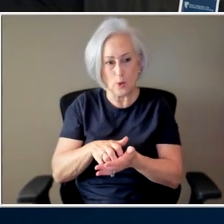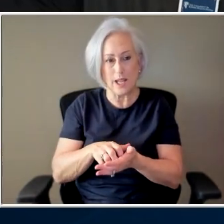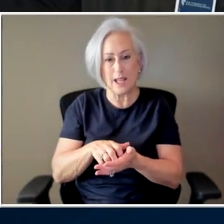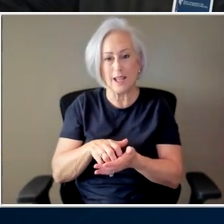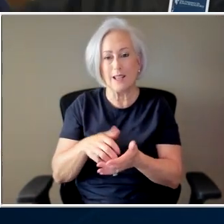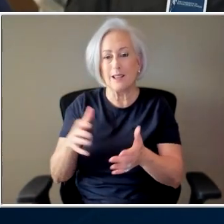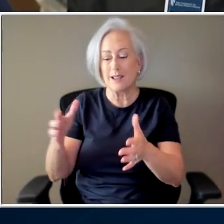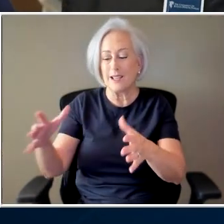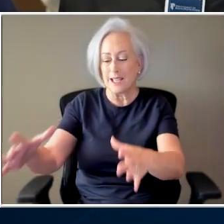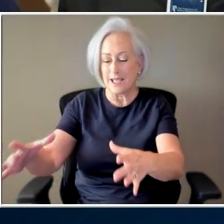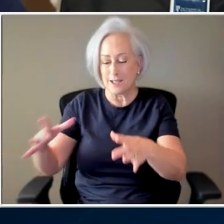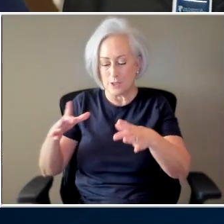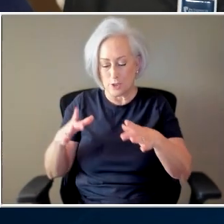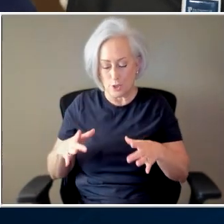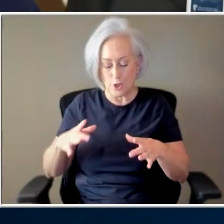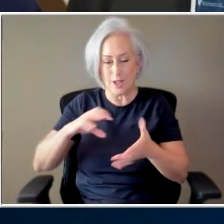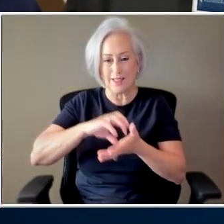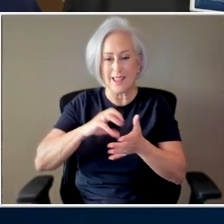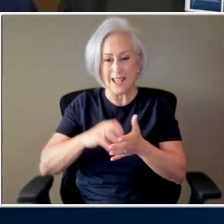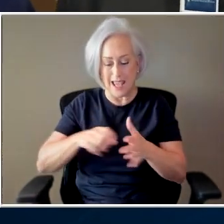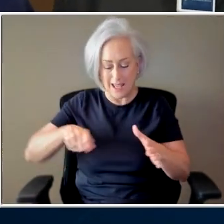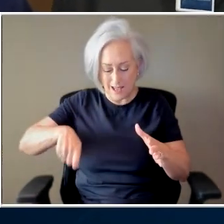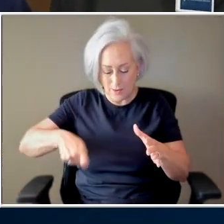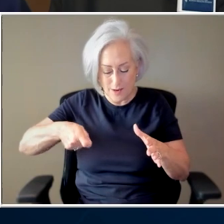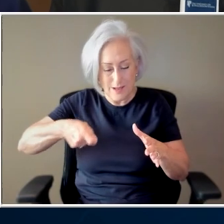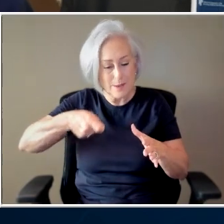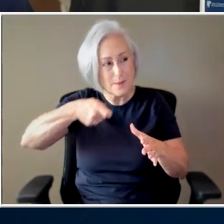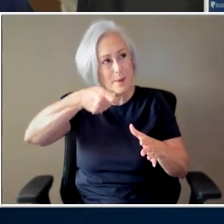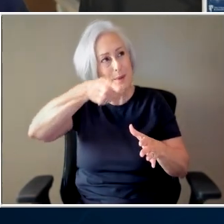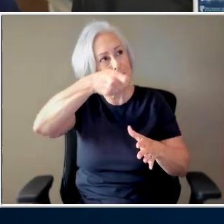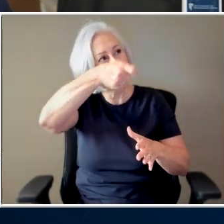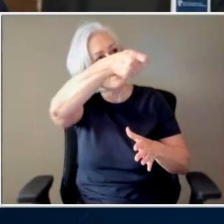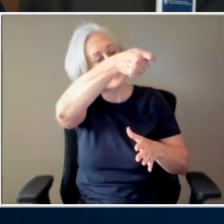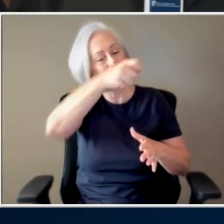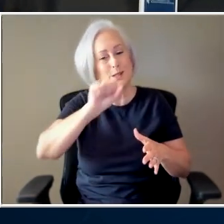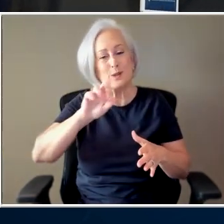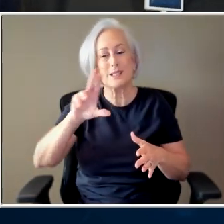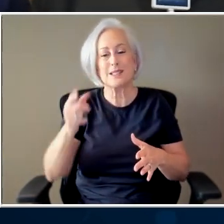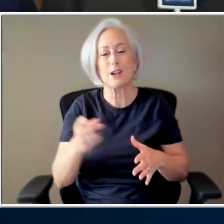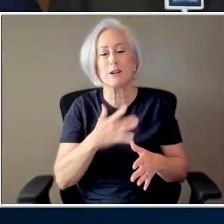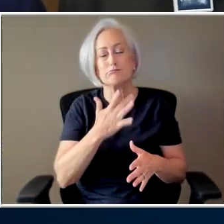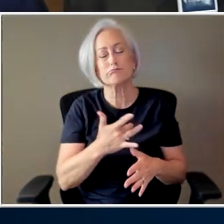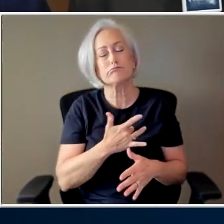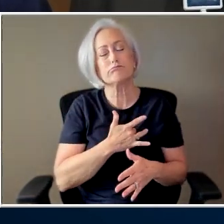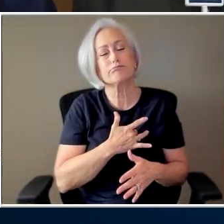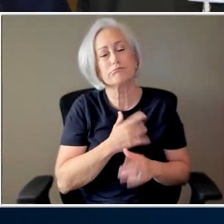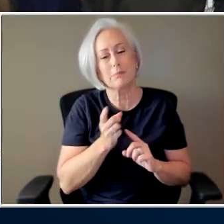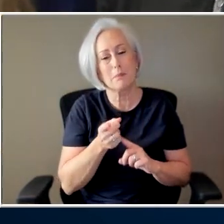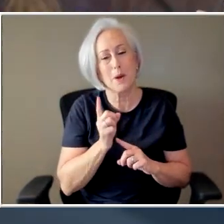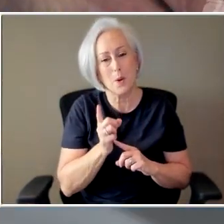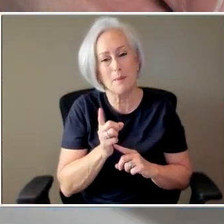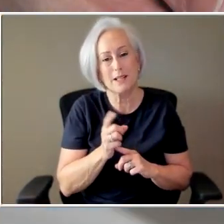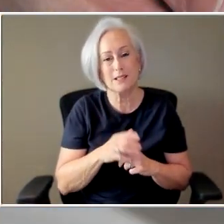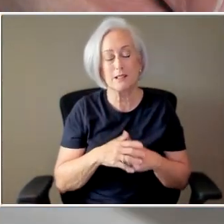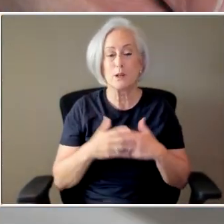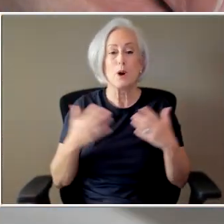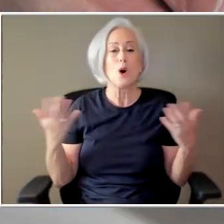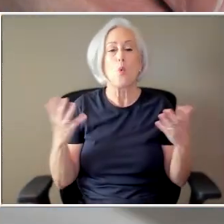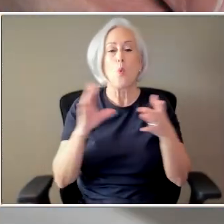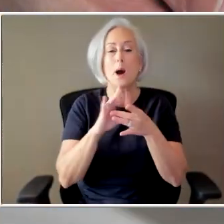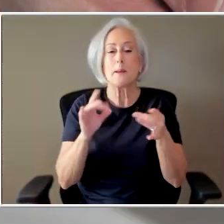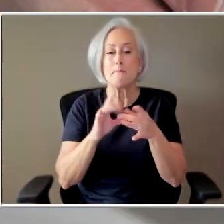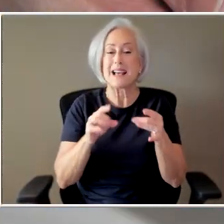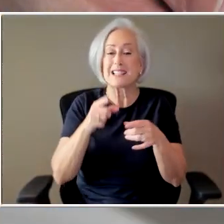slowly, and he was able to give some to Sarah. And it was a very touching moment. It really was. What message did you share? Because I know